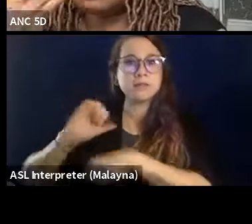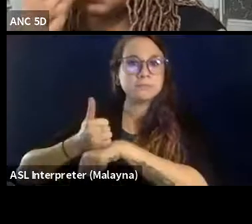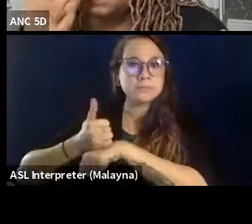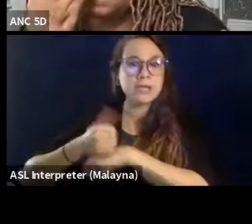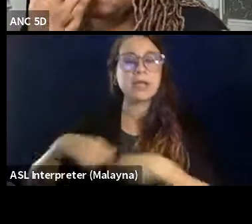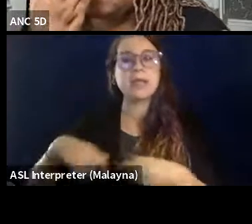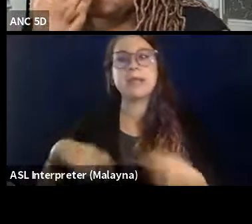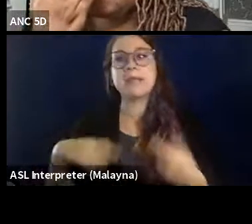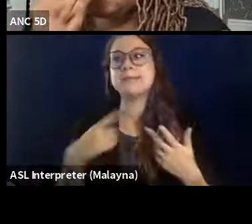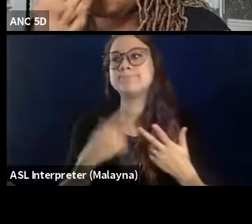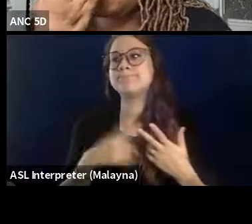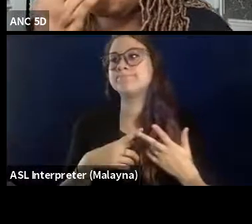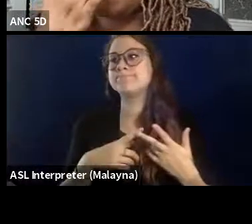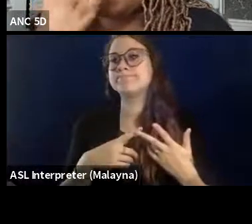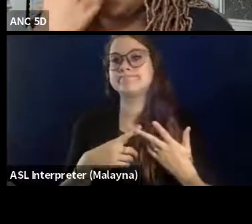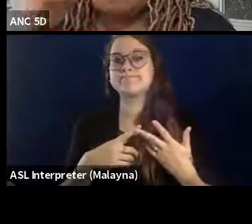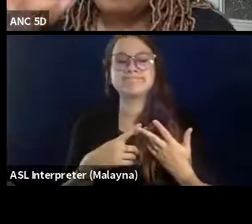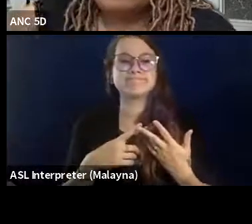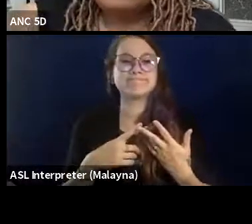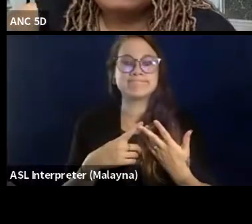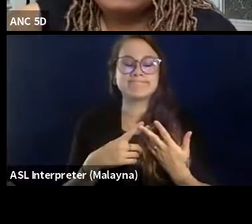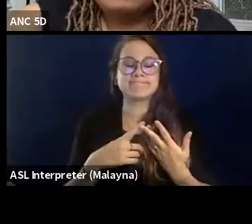and